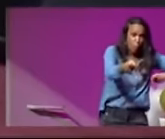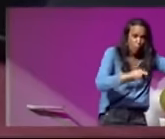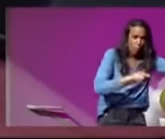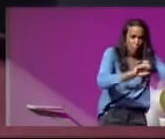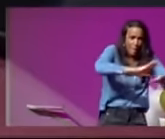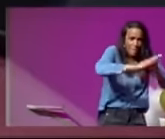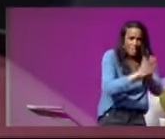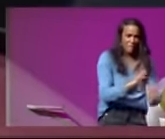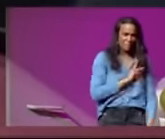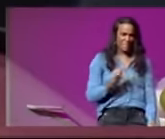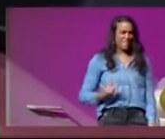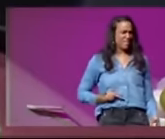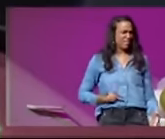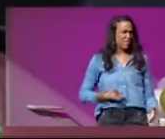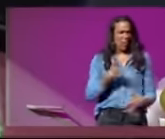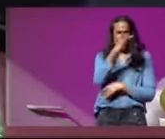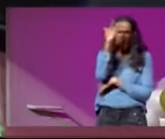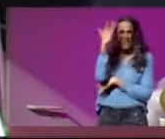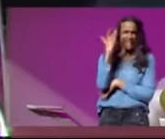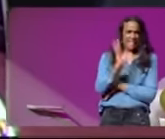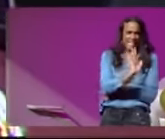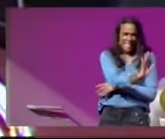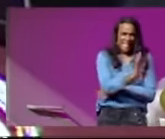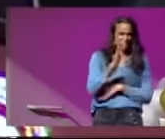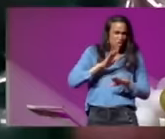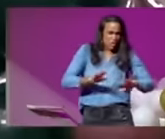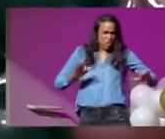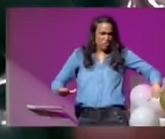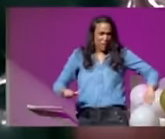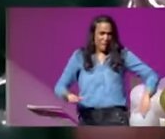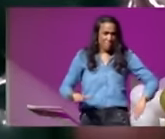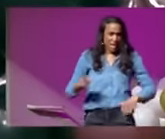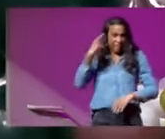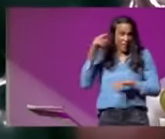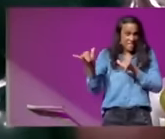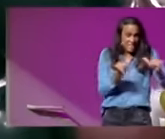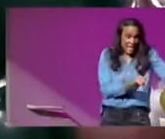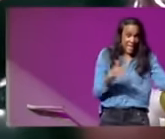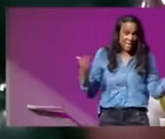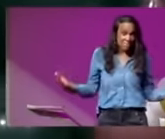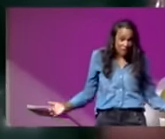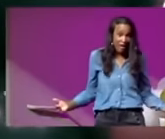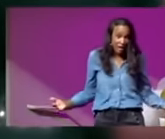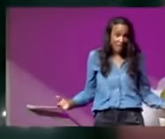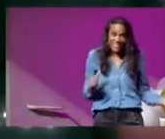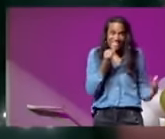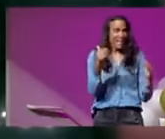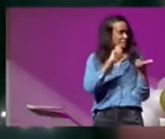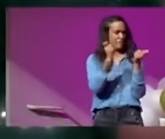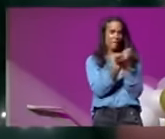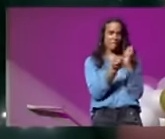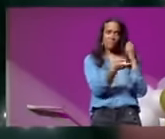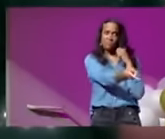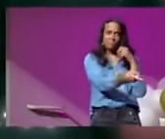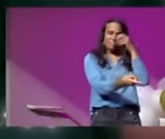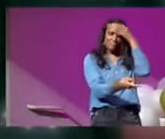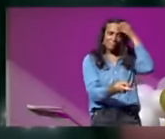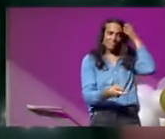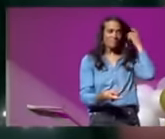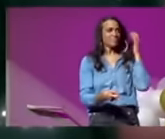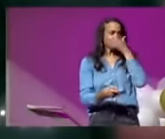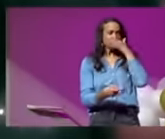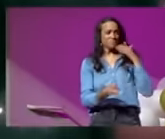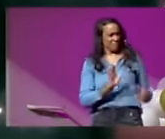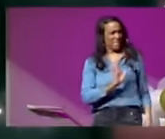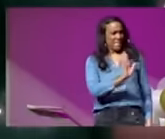we forget that Herod has offspring. You see, not only does Herod have offspring, y'all didn't get that,